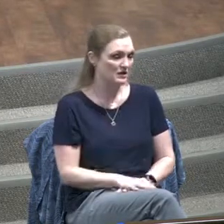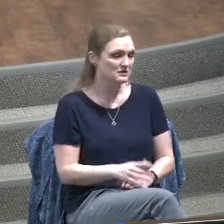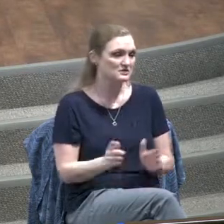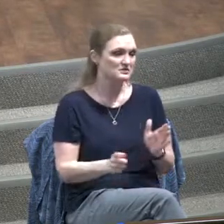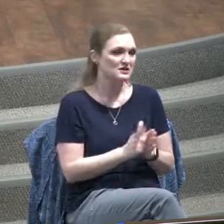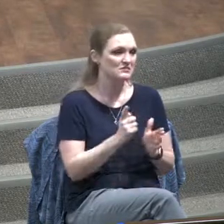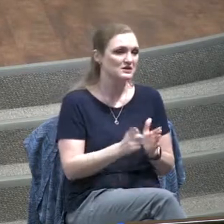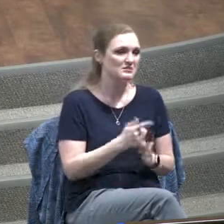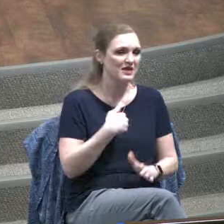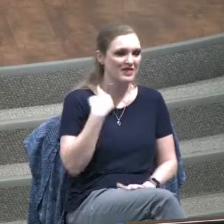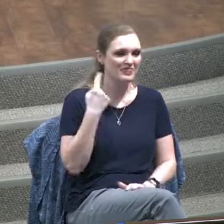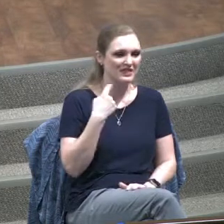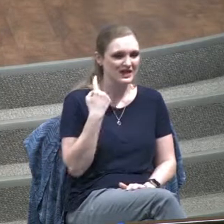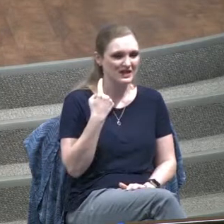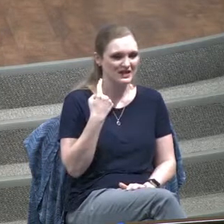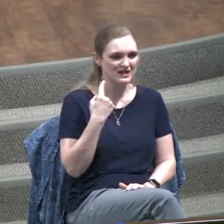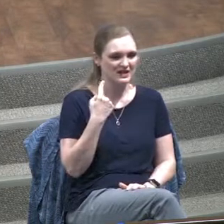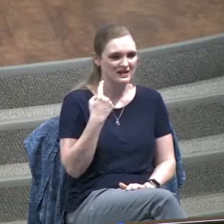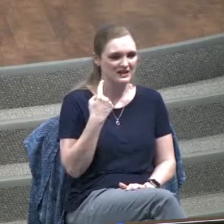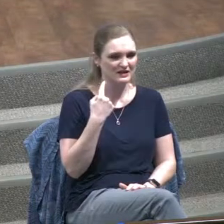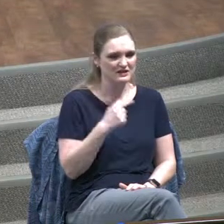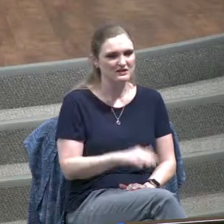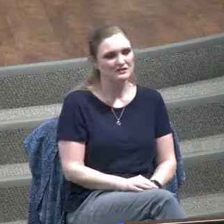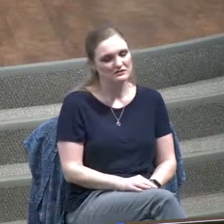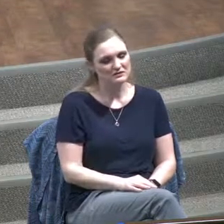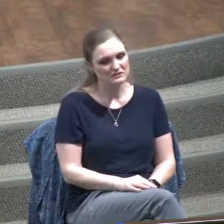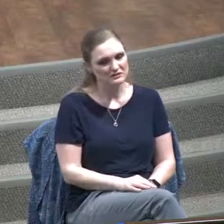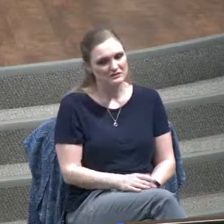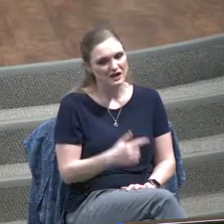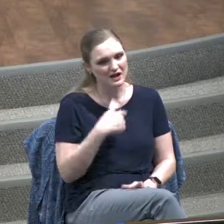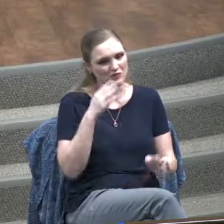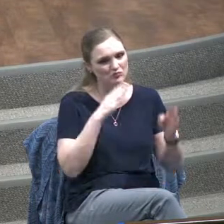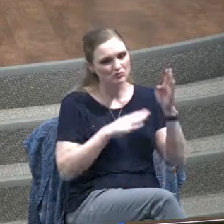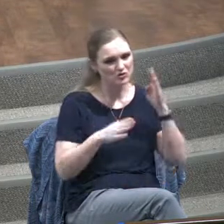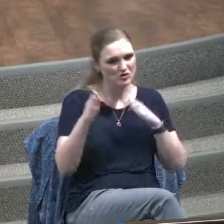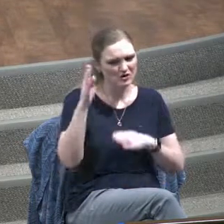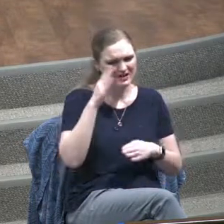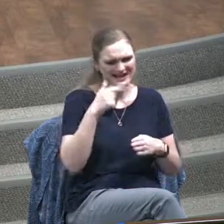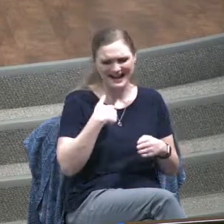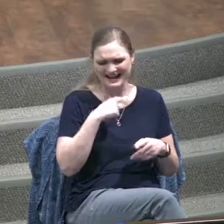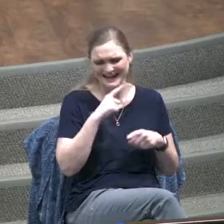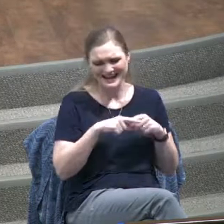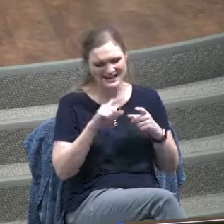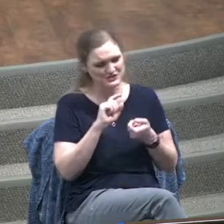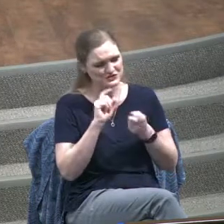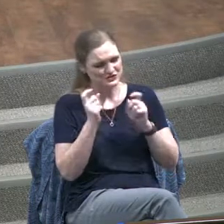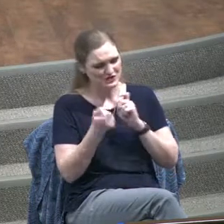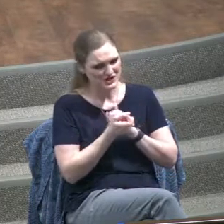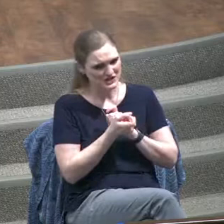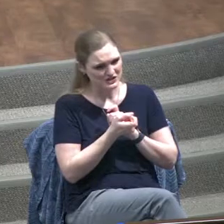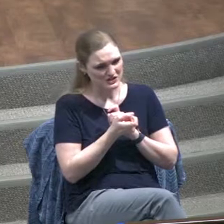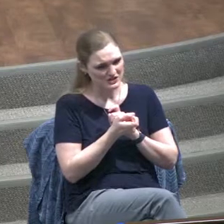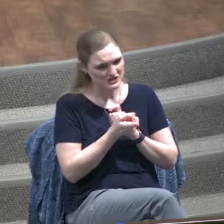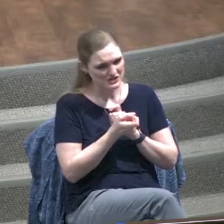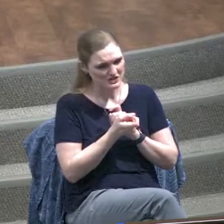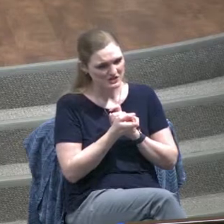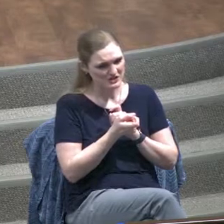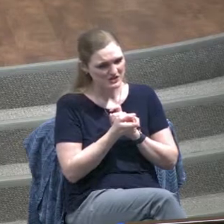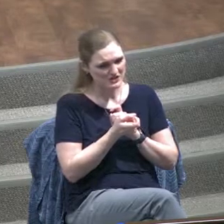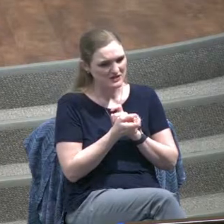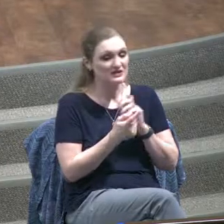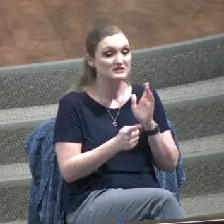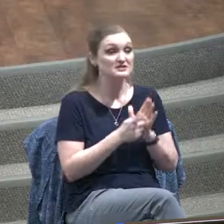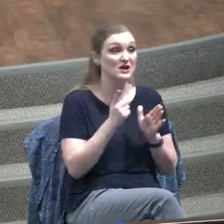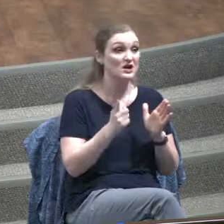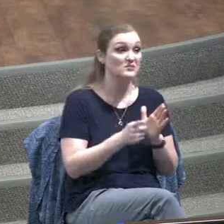they bother us and they're nitpicking and there's not a whole lot I can do about it, so I don't worry about it so much. That's